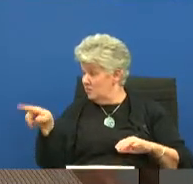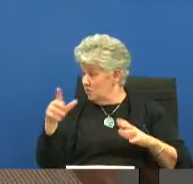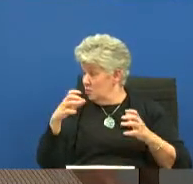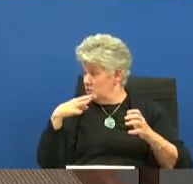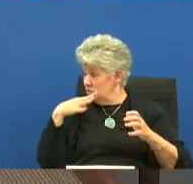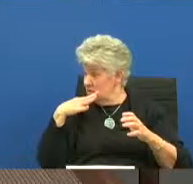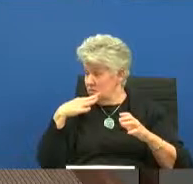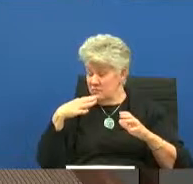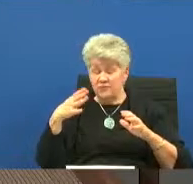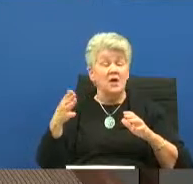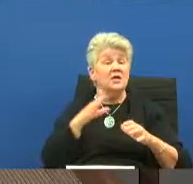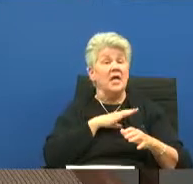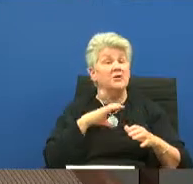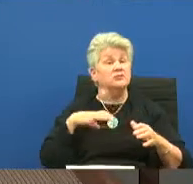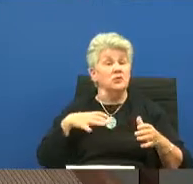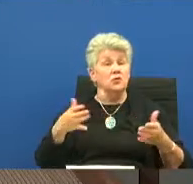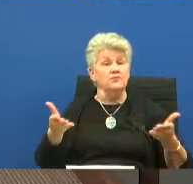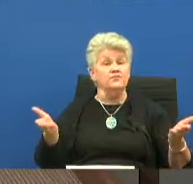Seeing none, we'll go to council.